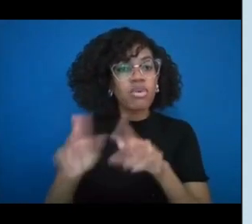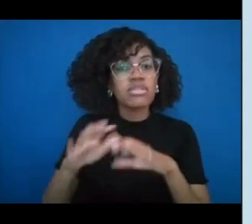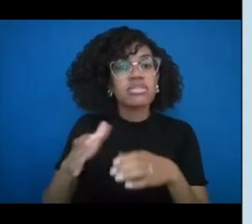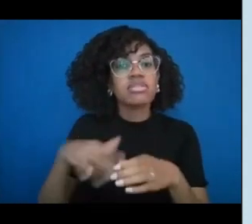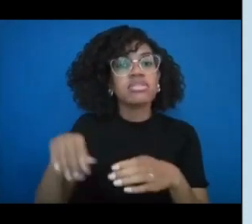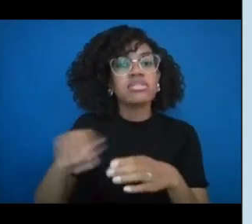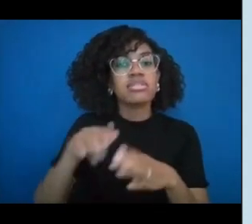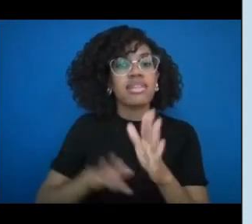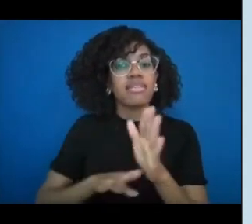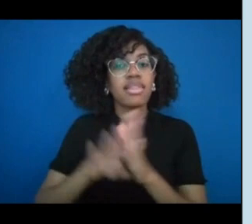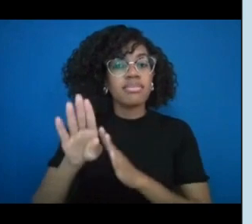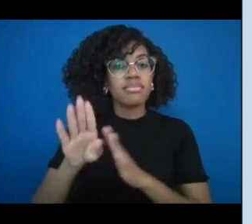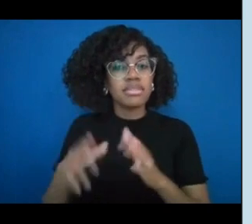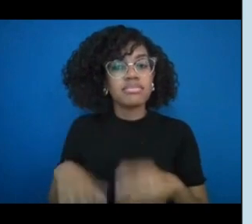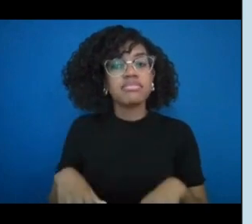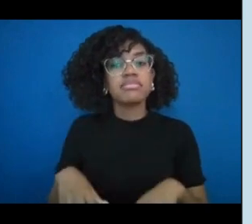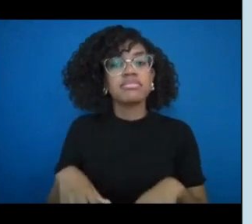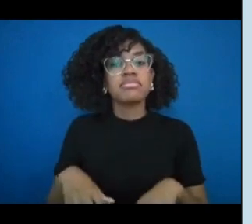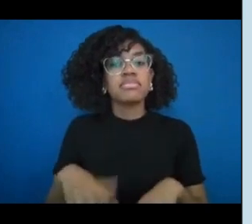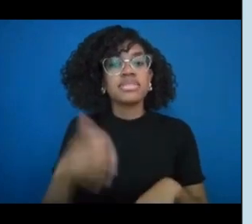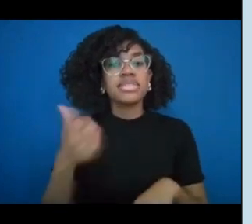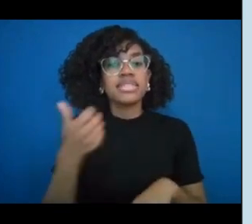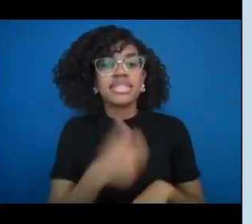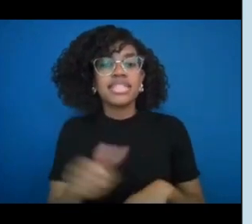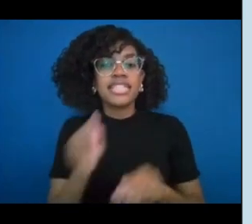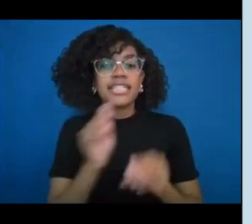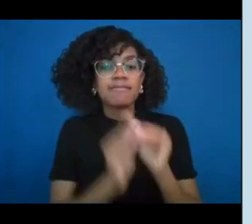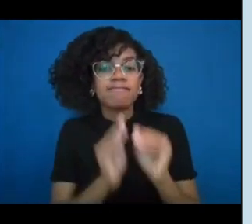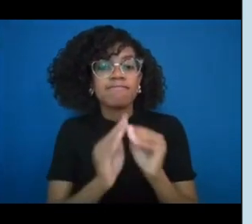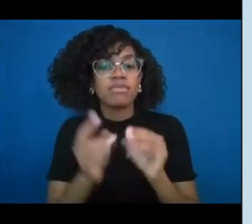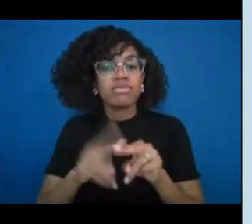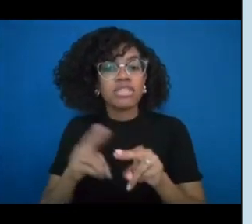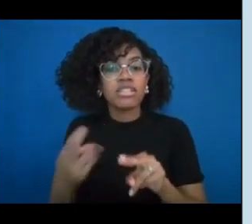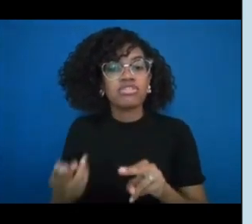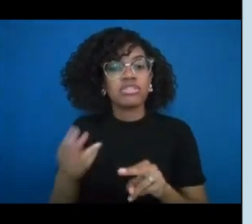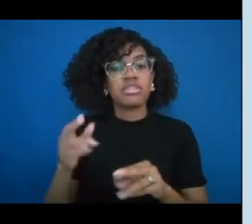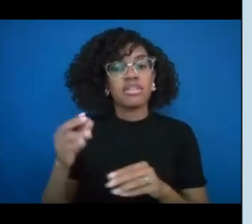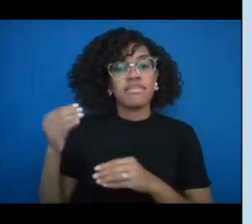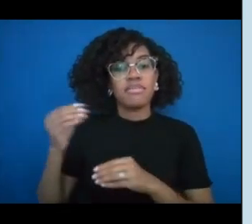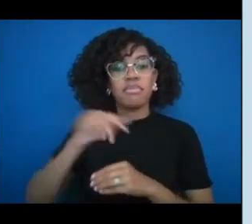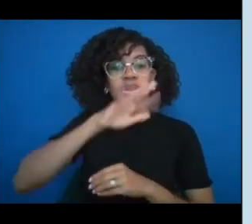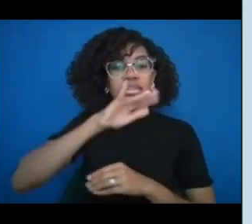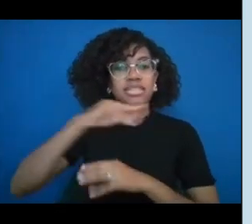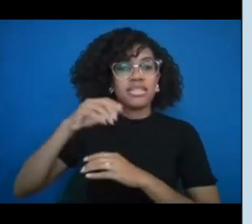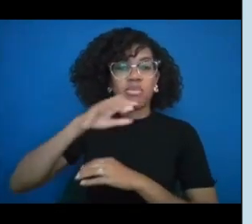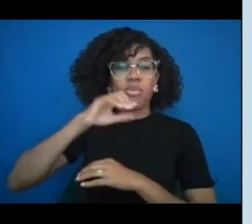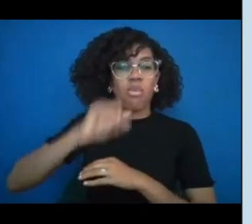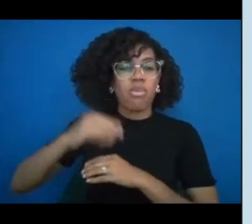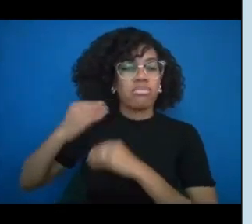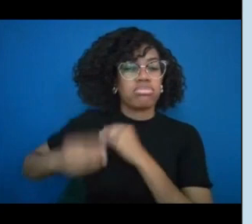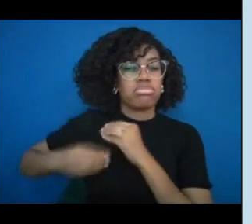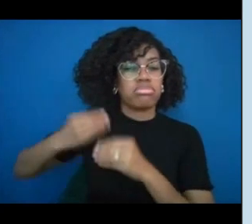This opportunity sits at the nexus of climate change and workforce development.